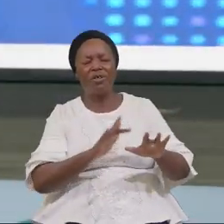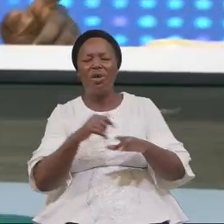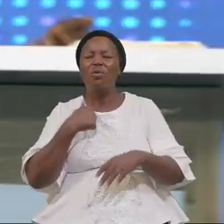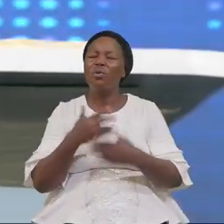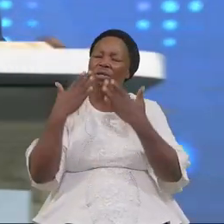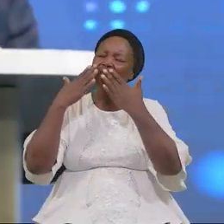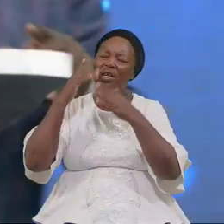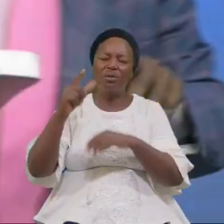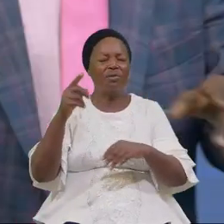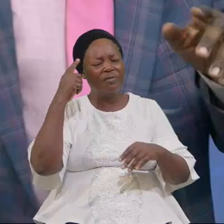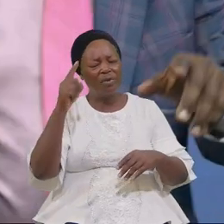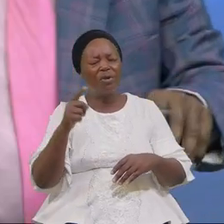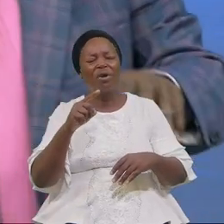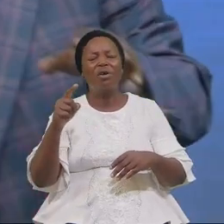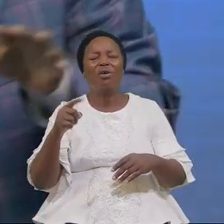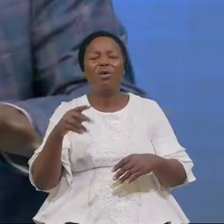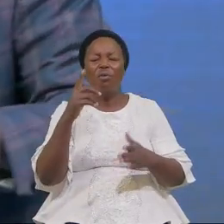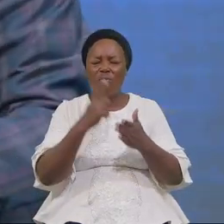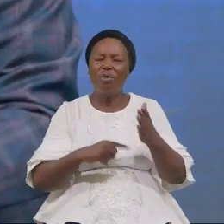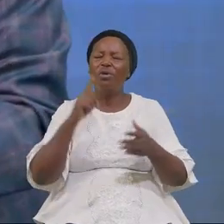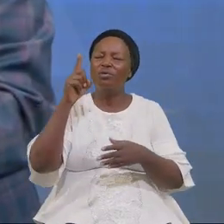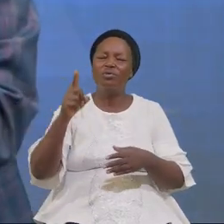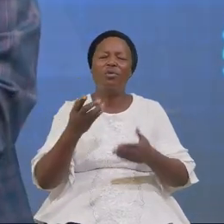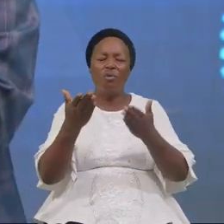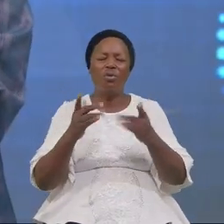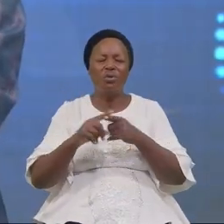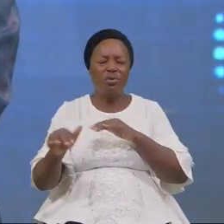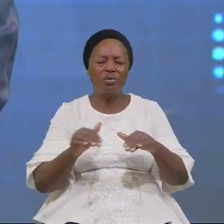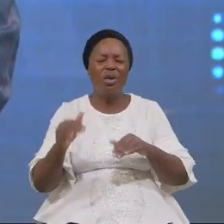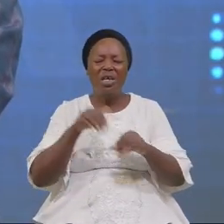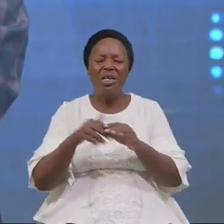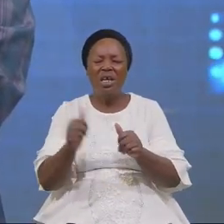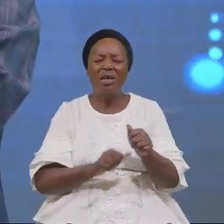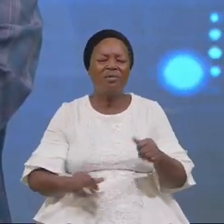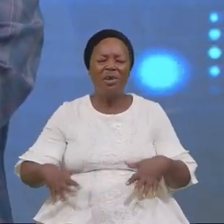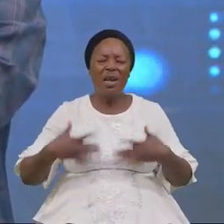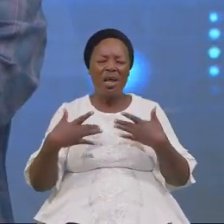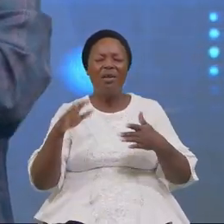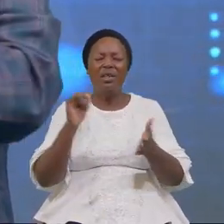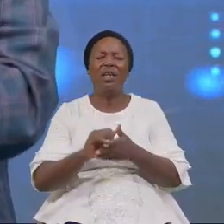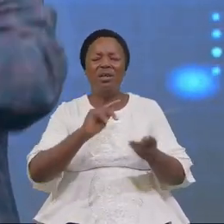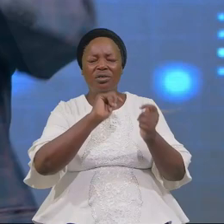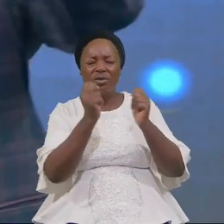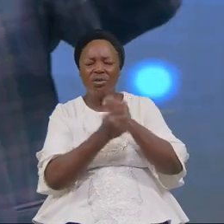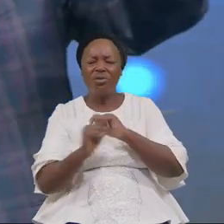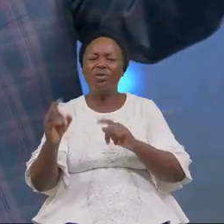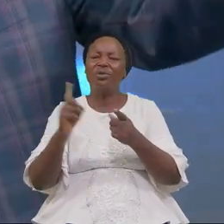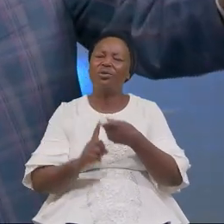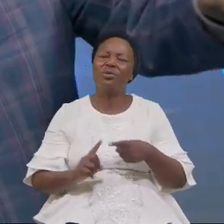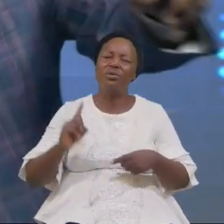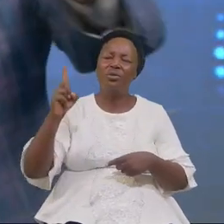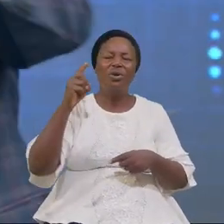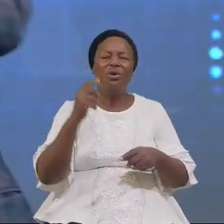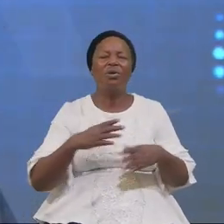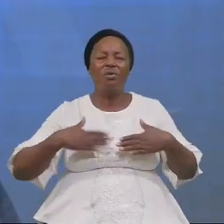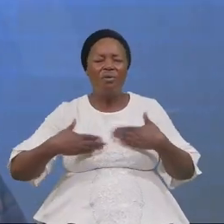you, Lord, for what you want to do in every life that turns unto you,